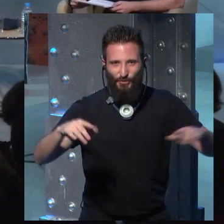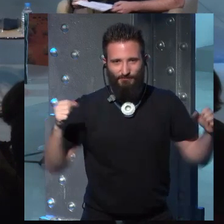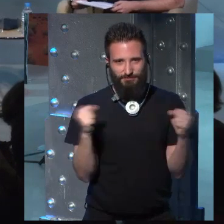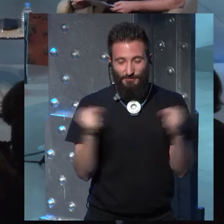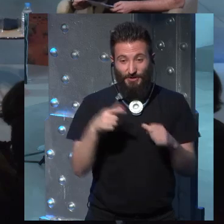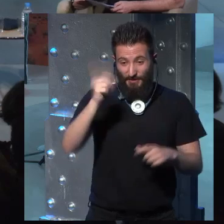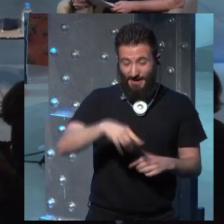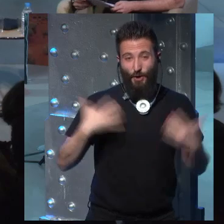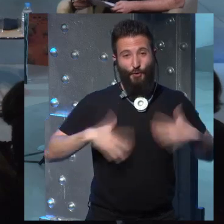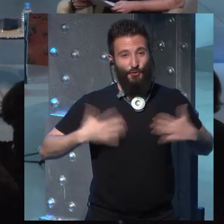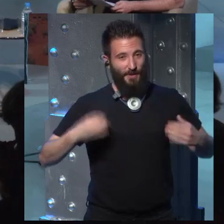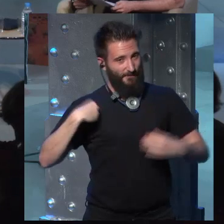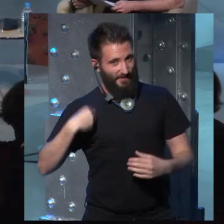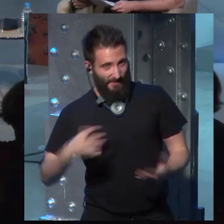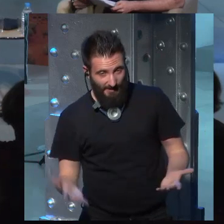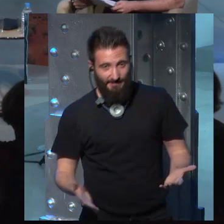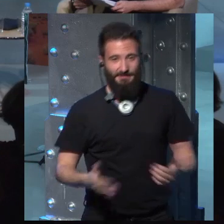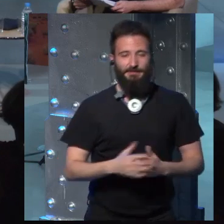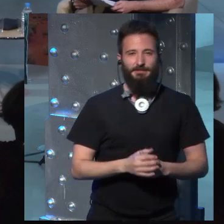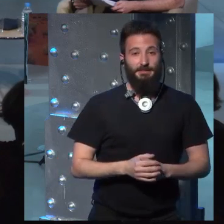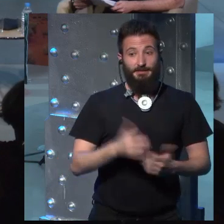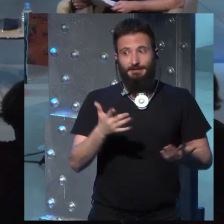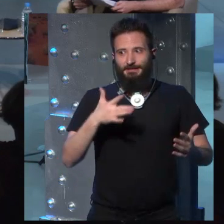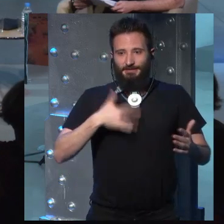Saul has a suit on, so I'm the only guy with